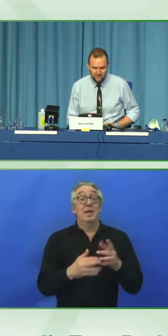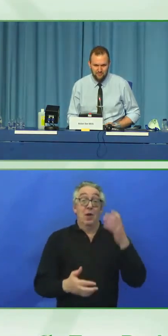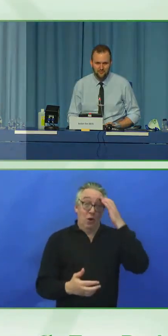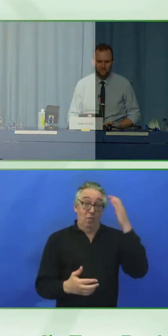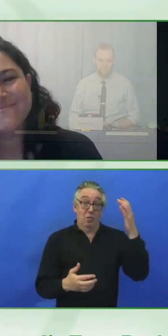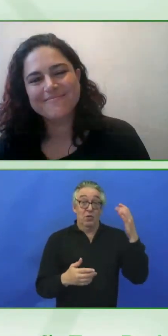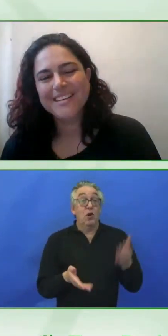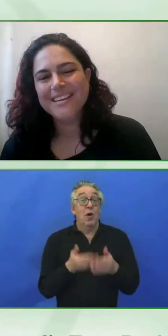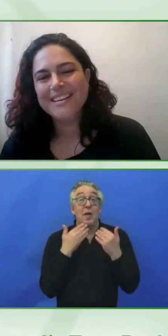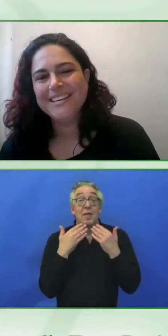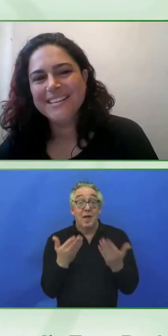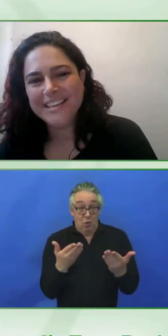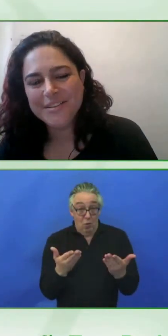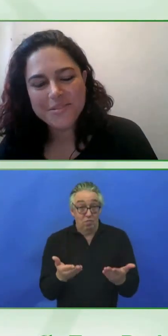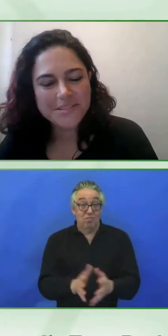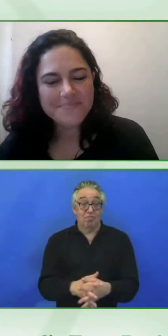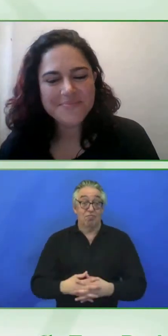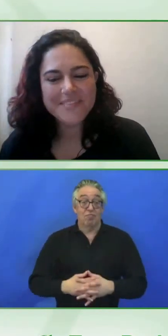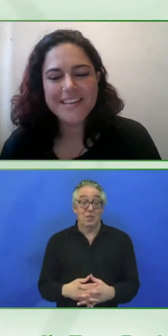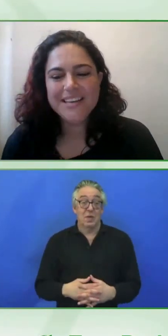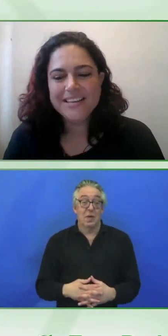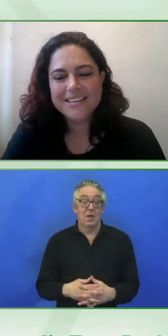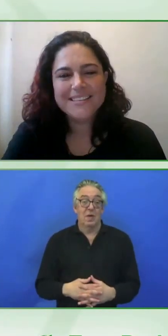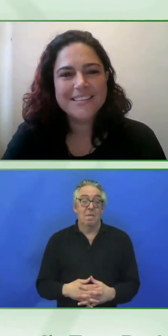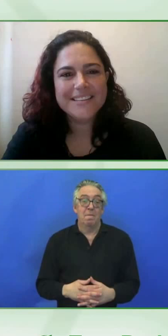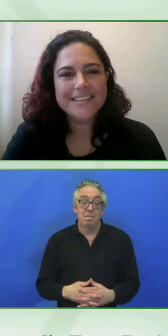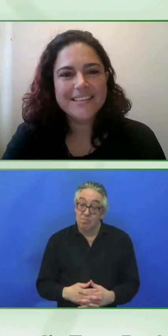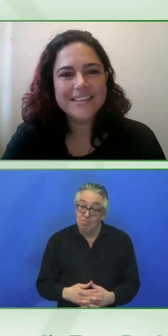yours. Thank you, Robin.